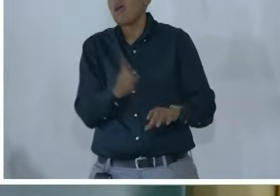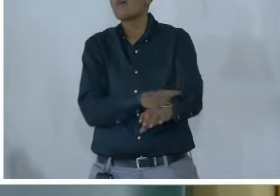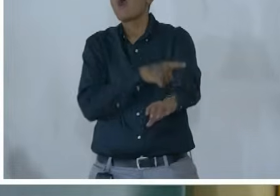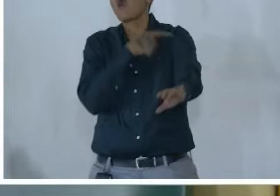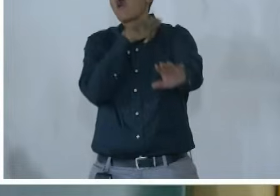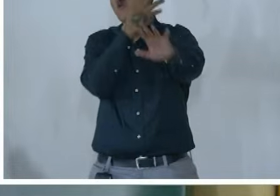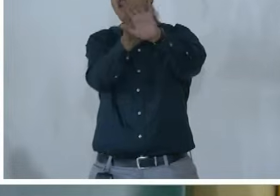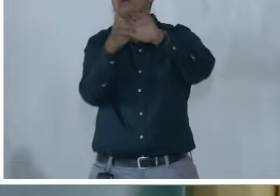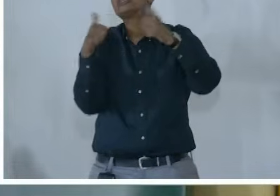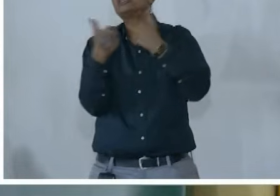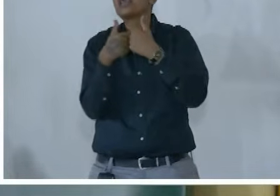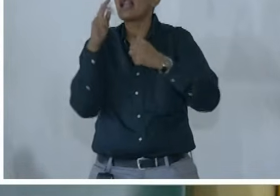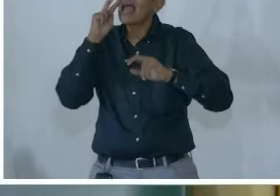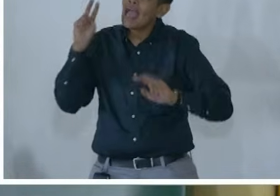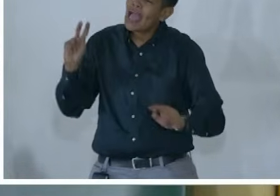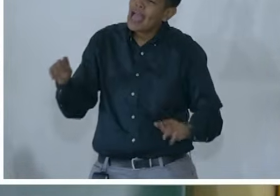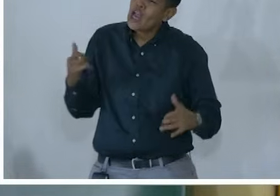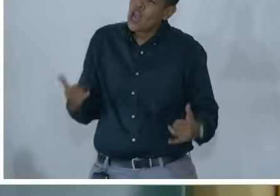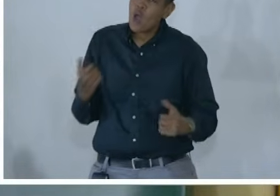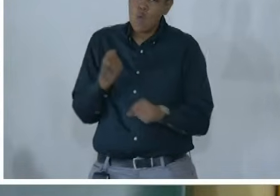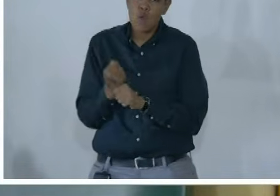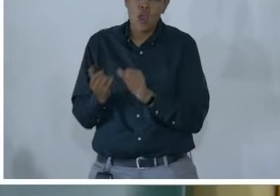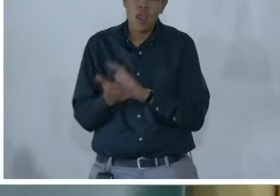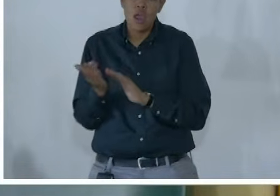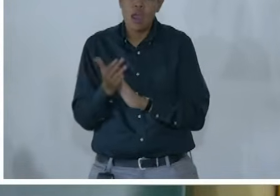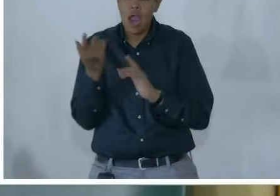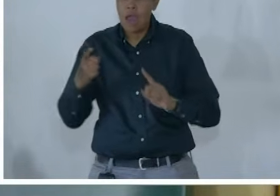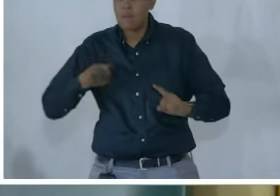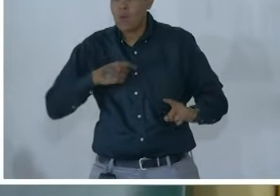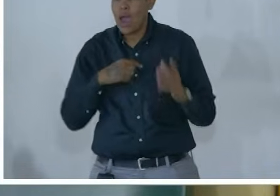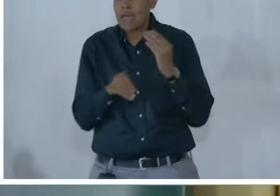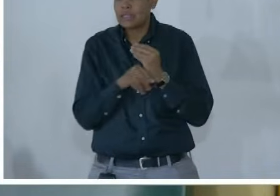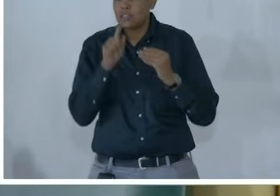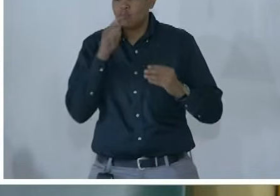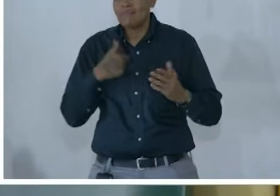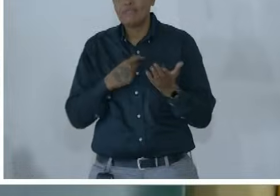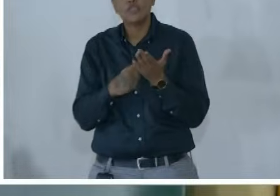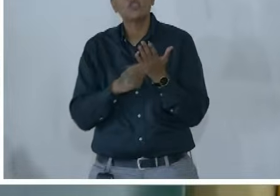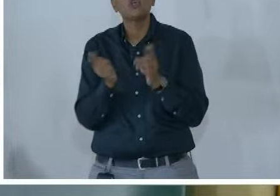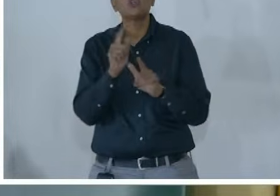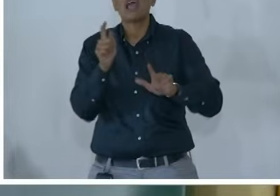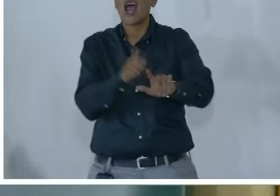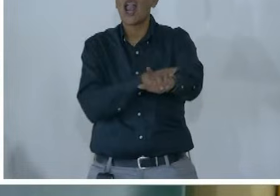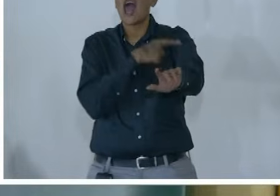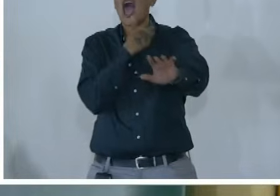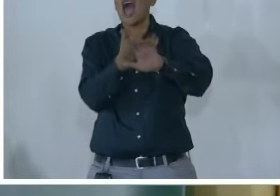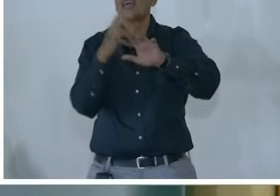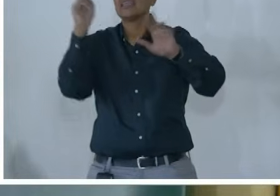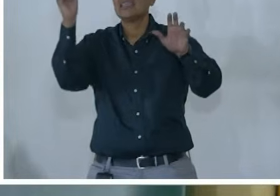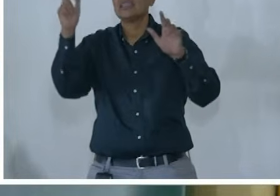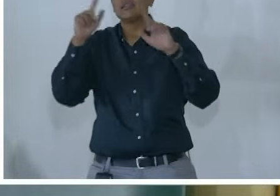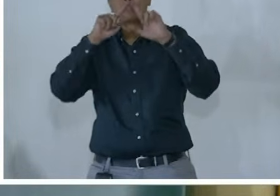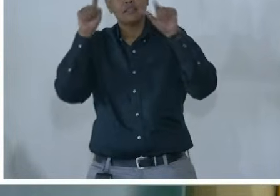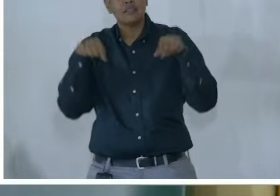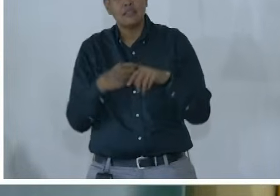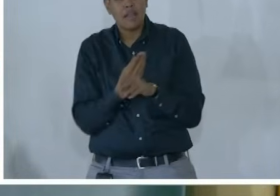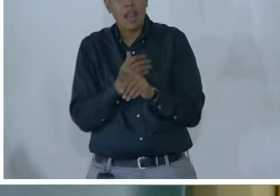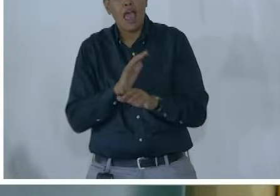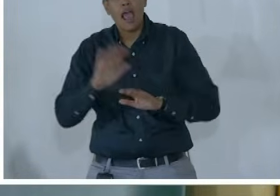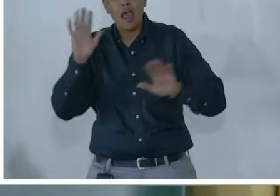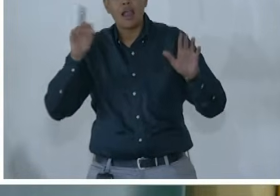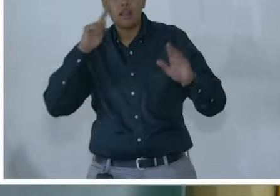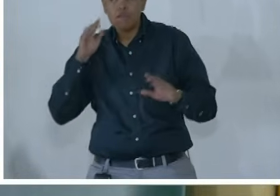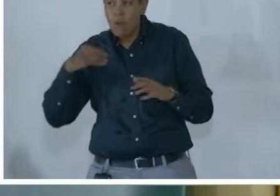long-standing challenge that they are now working on. We have also advanced discussions on the long-standing issue of land titles for